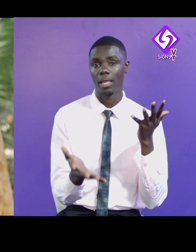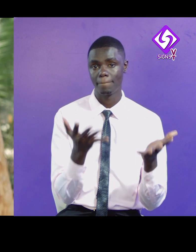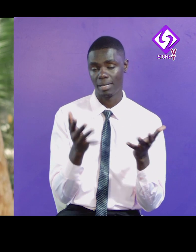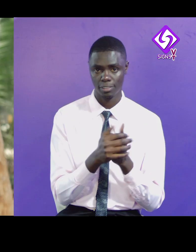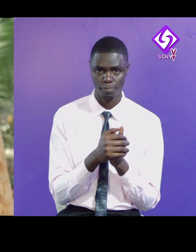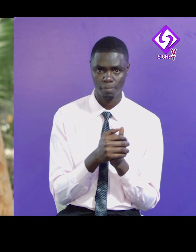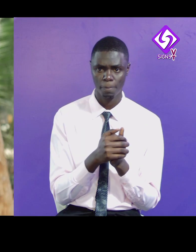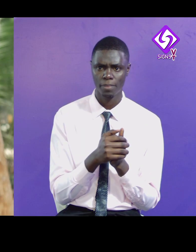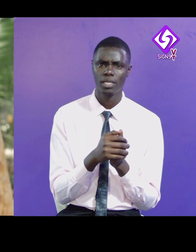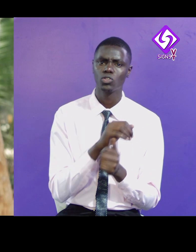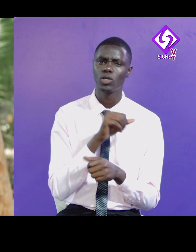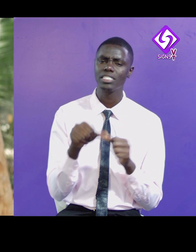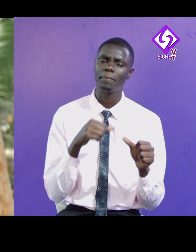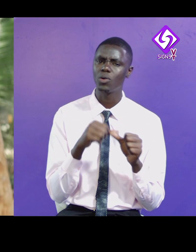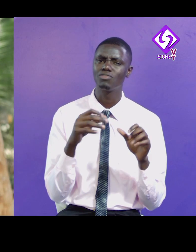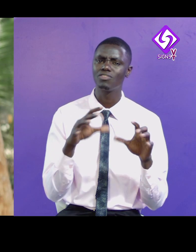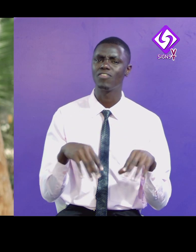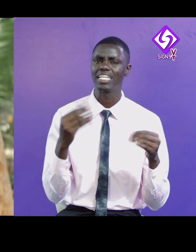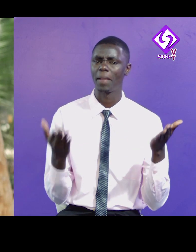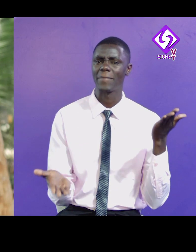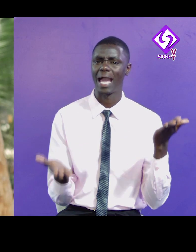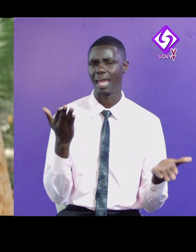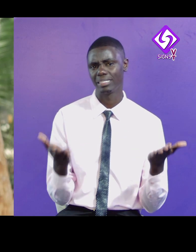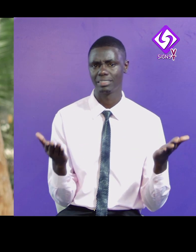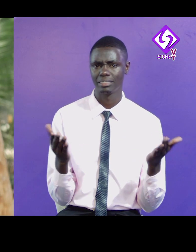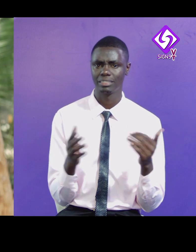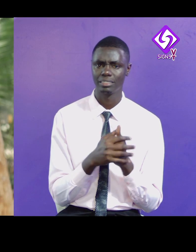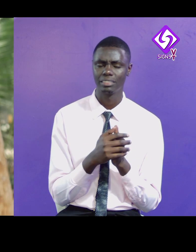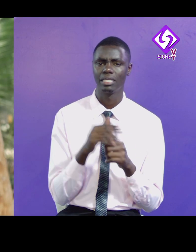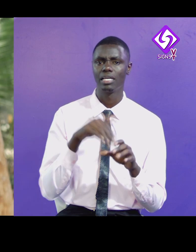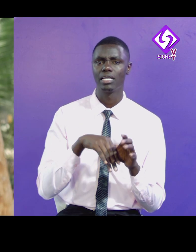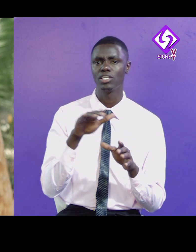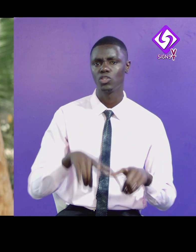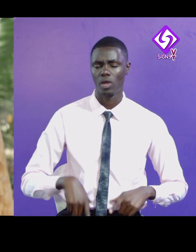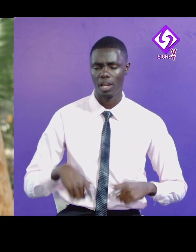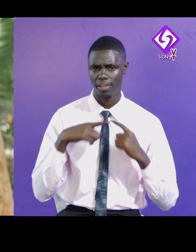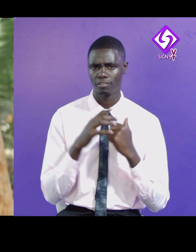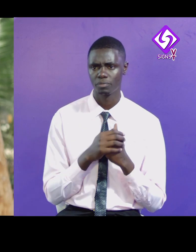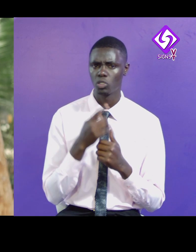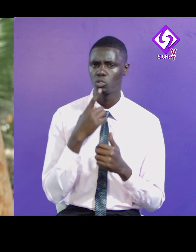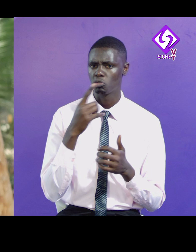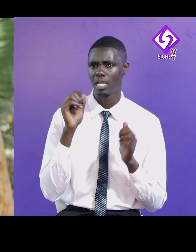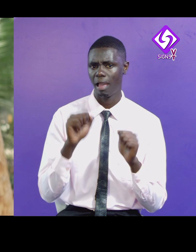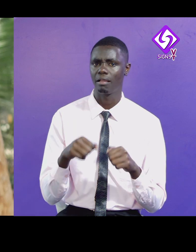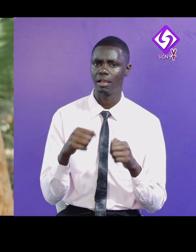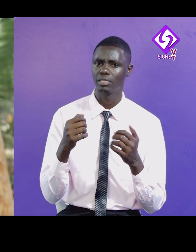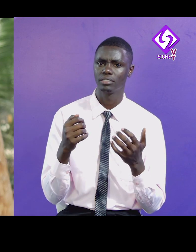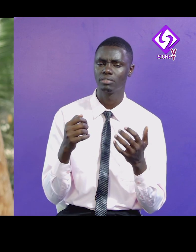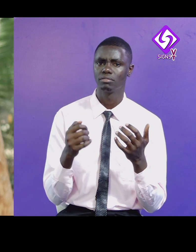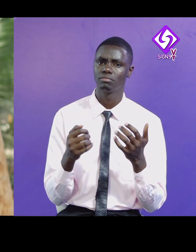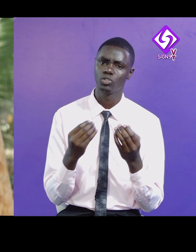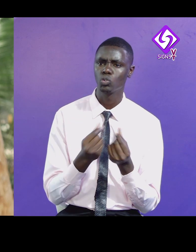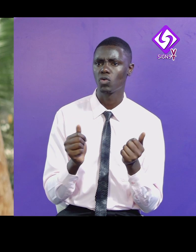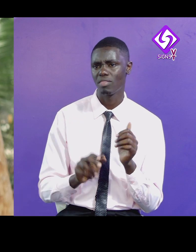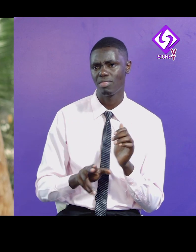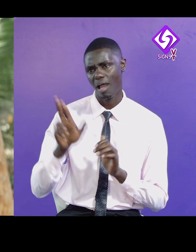So it's all about finding that balance of aspects of your life to so that you can navigate the ups and